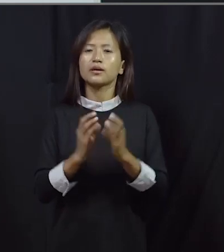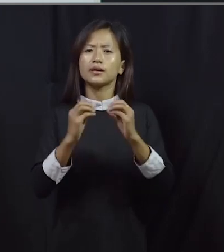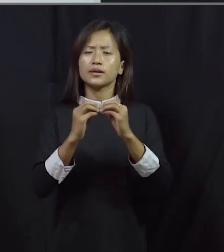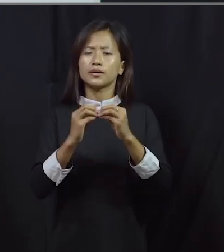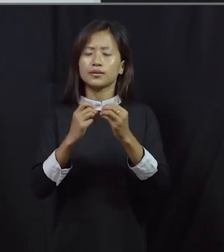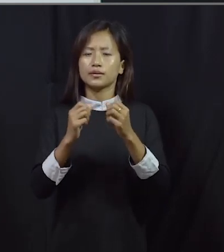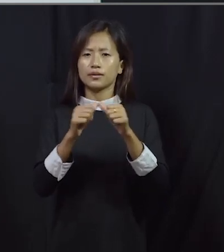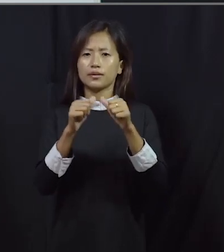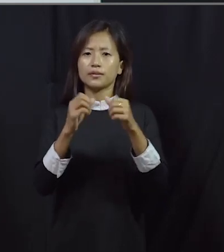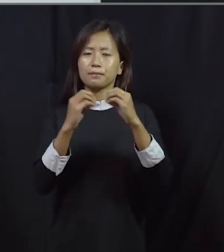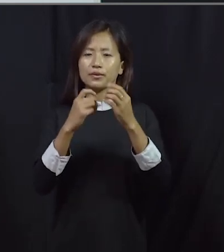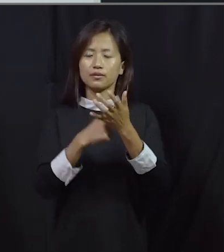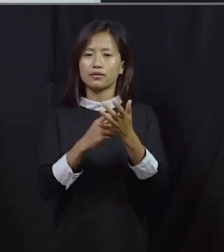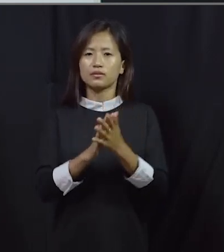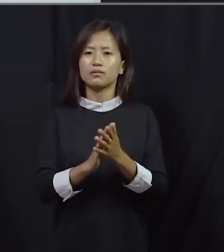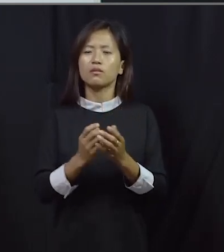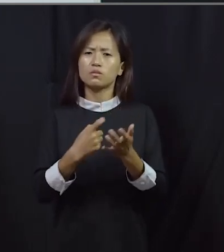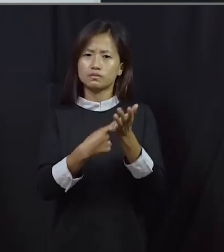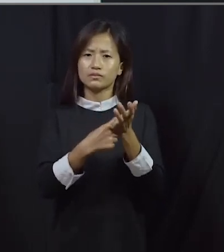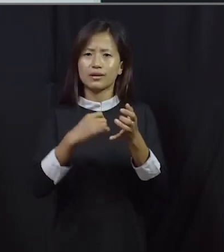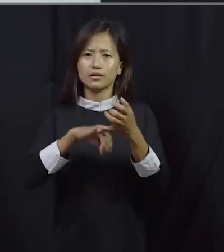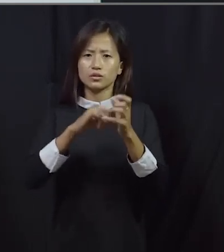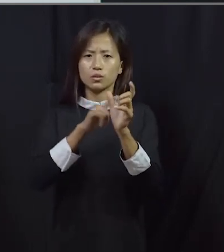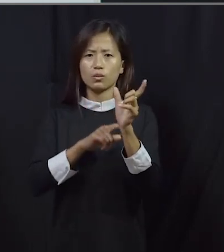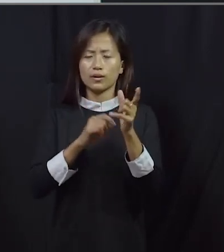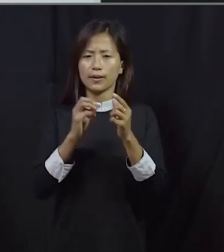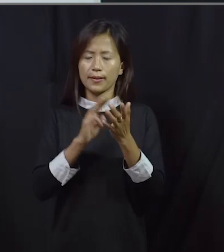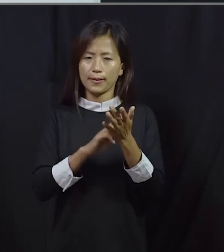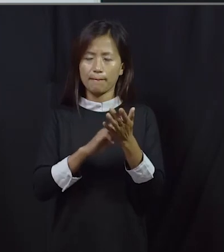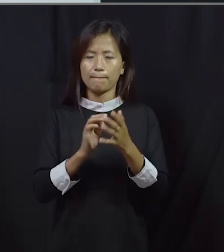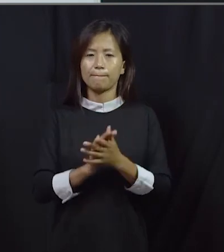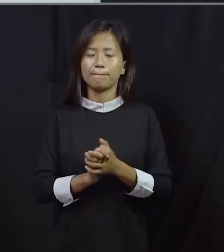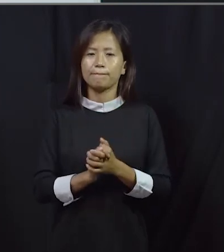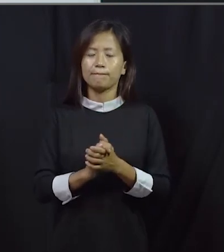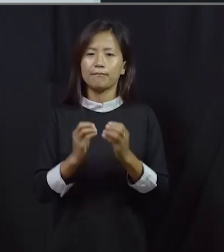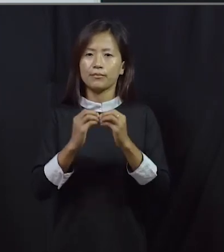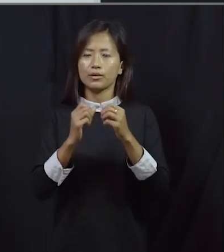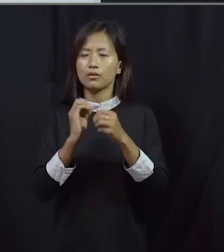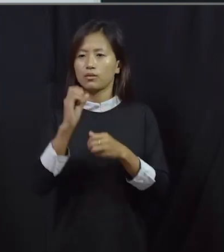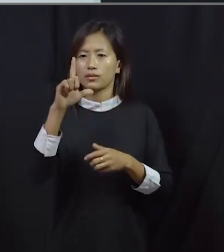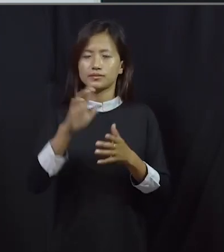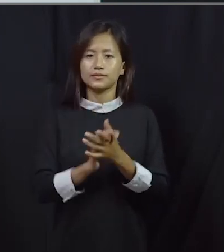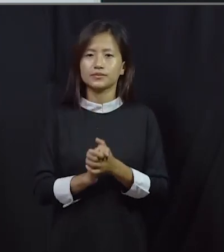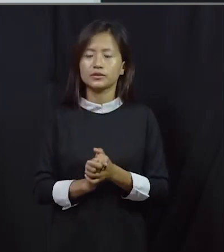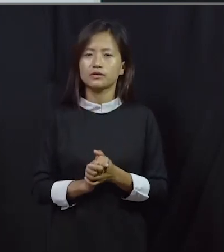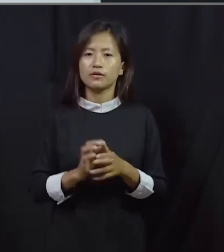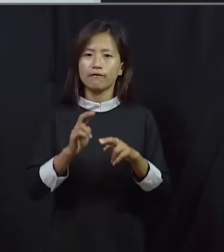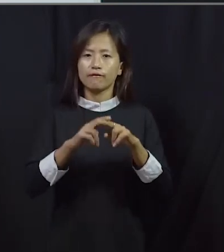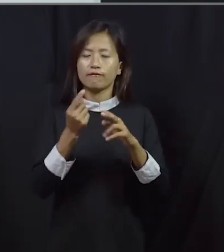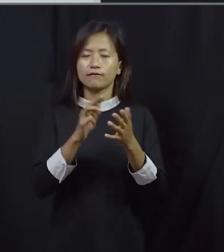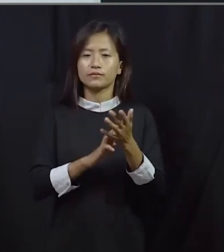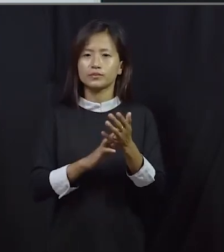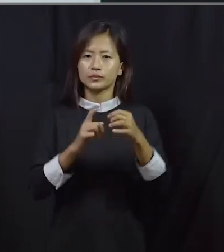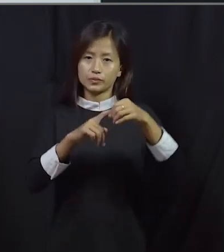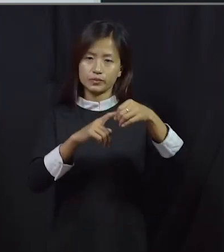or symbol. Okay. So first, we have 7 fundamental quantities. We